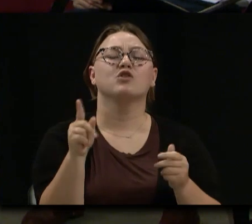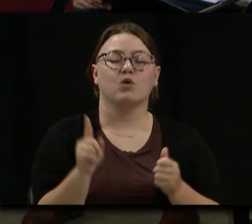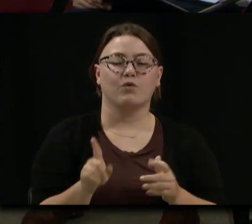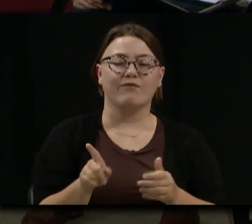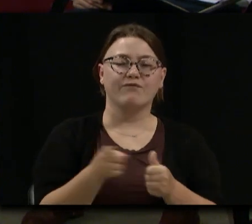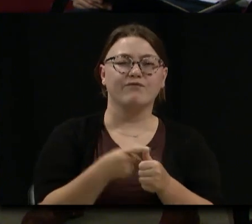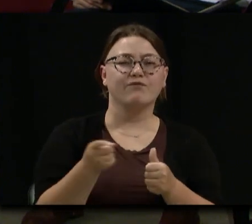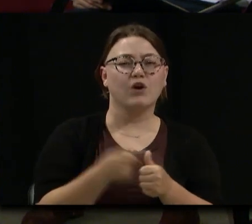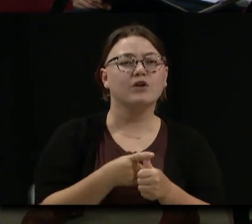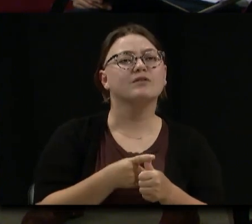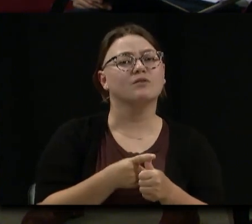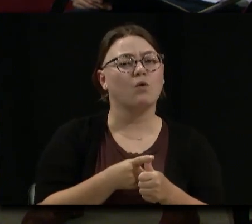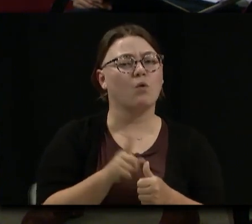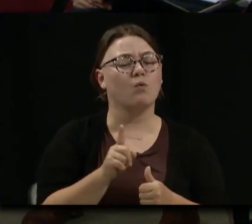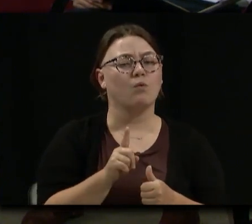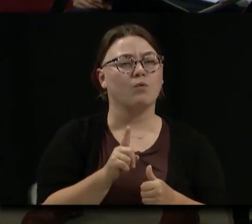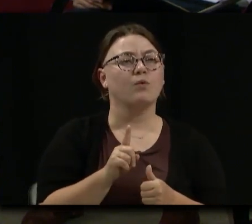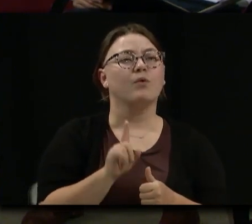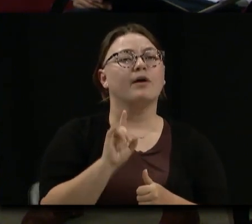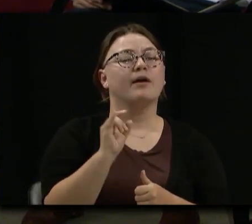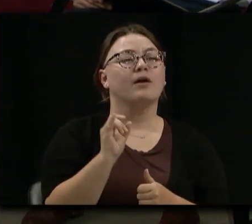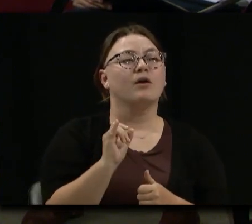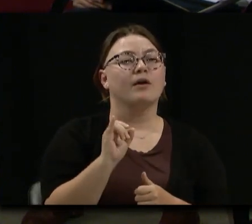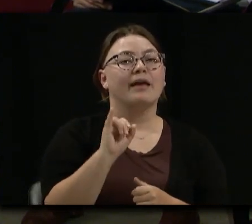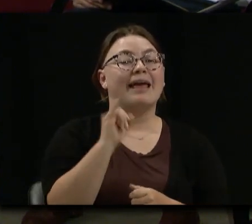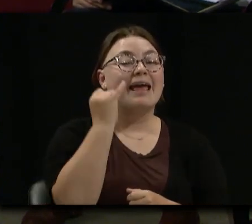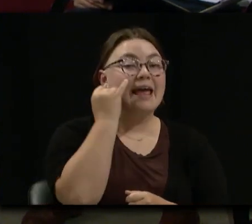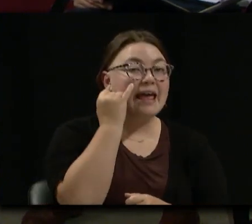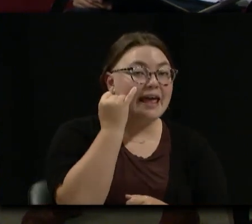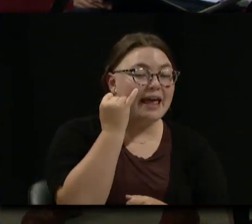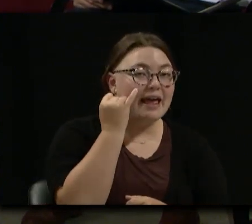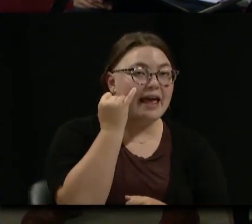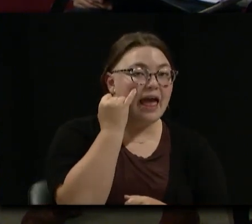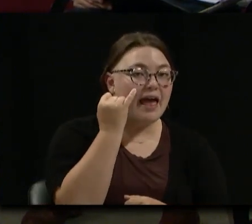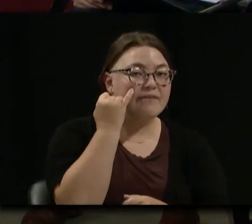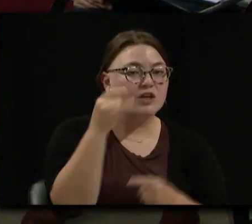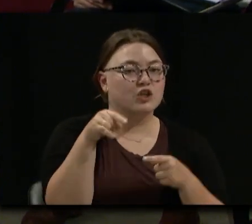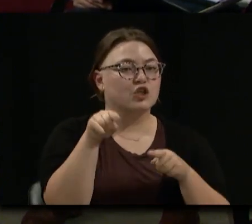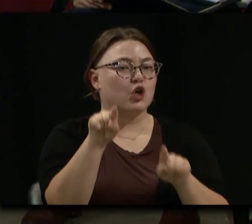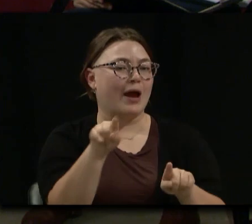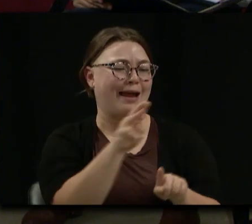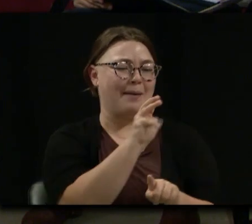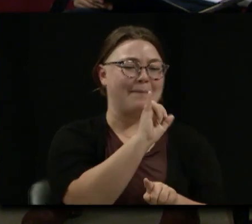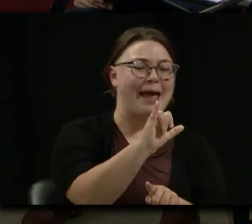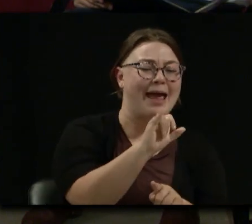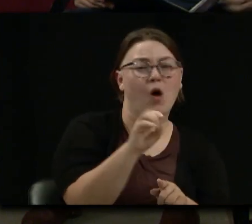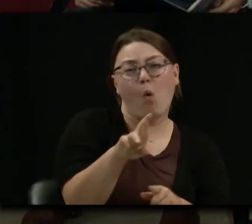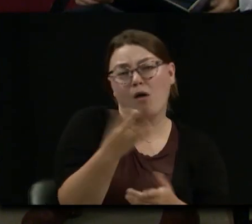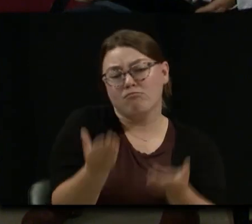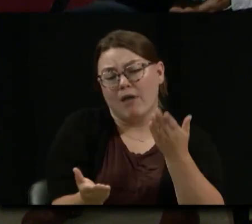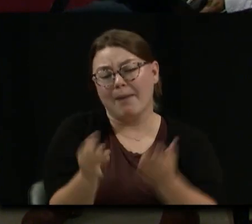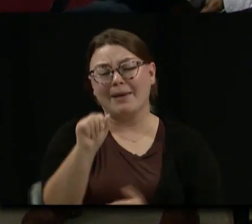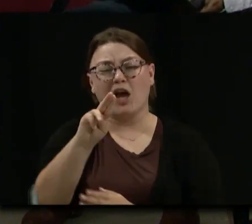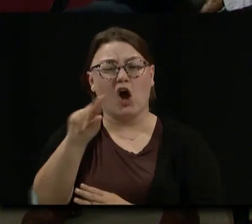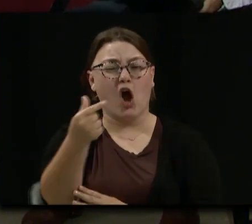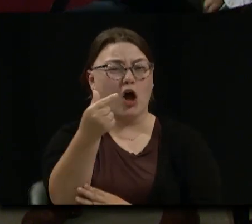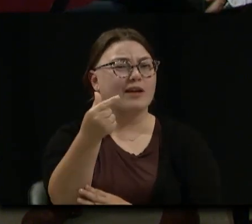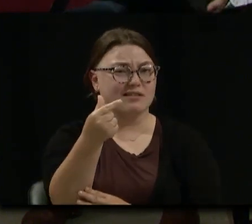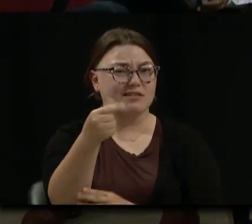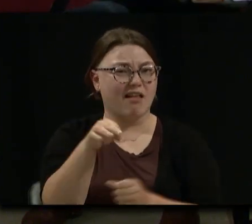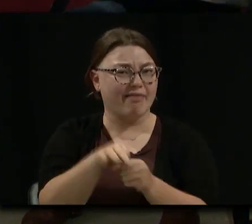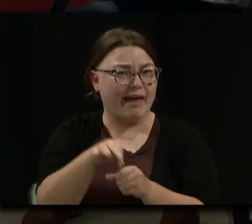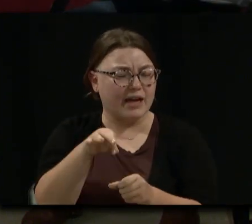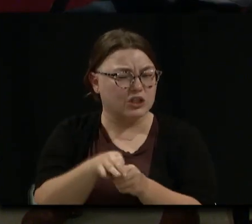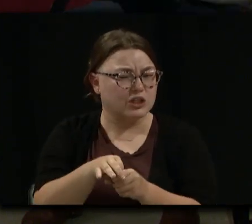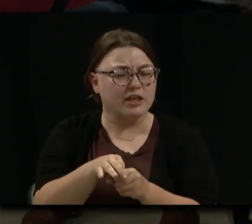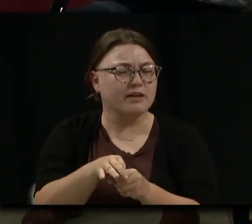process takes us. What, if any, issues came to light, either in the May or maybe the August election, that came out of